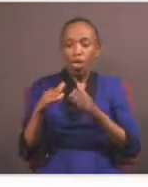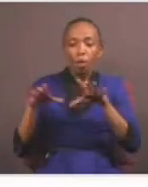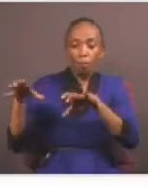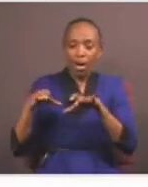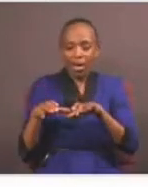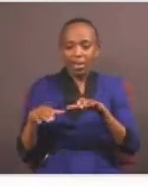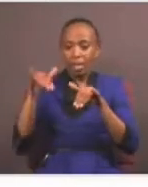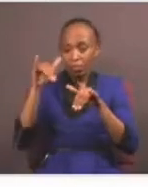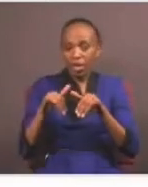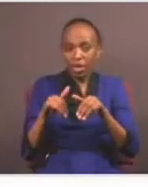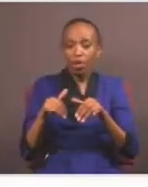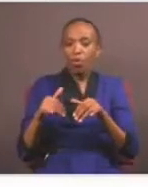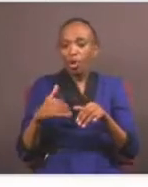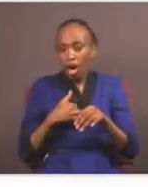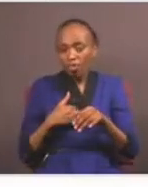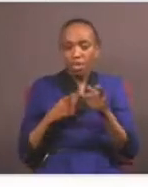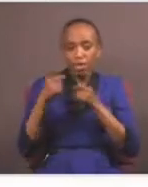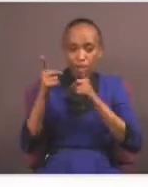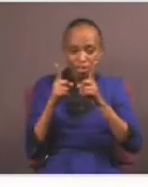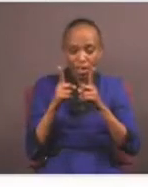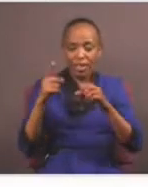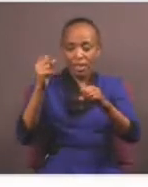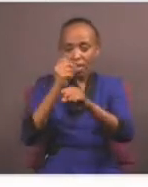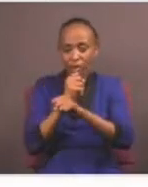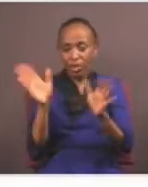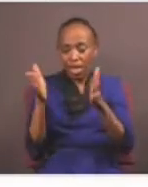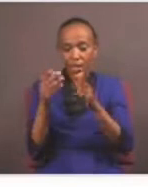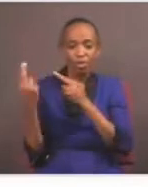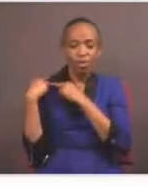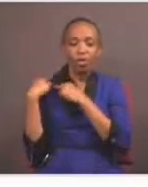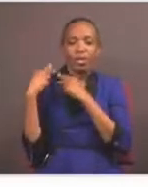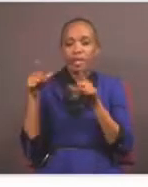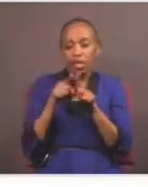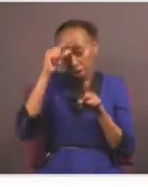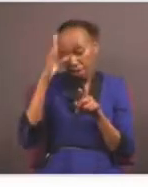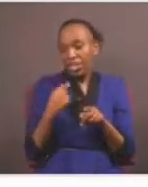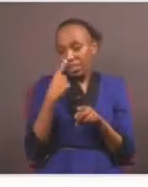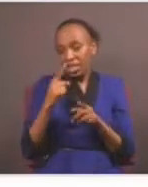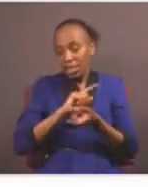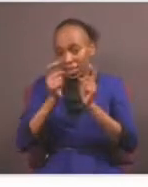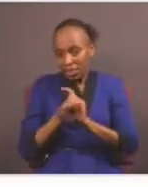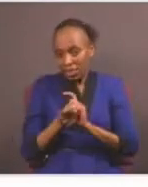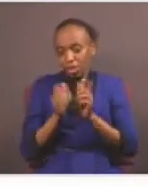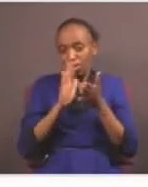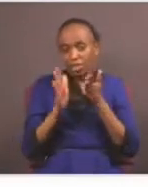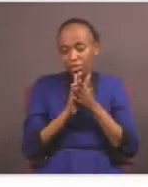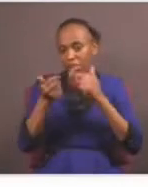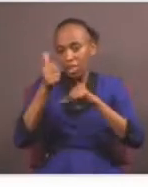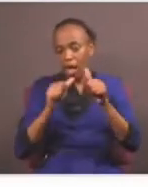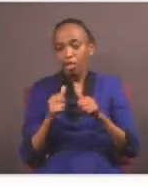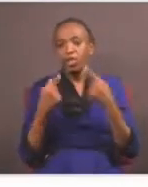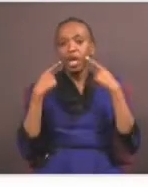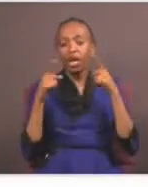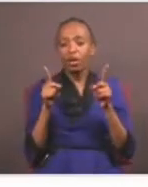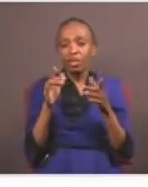redeployed to carry out traffic and security enhancement duties. According to the governor, the changes were part of the rapid response initiative he